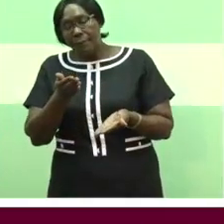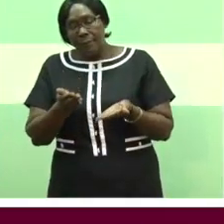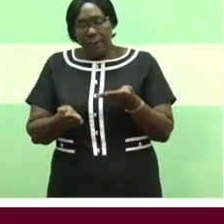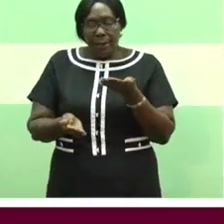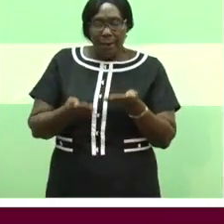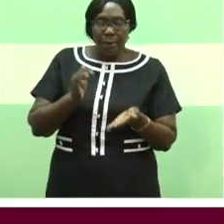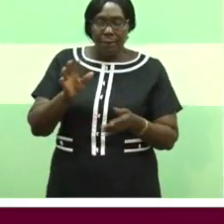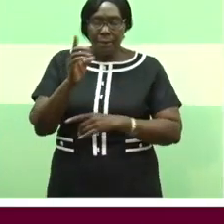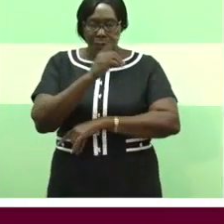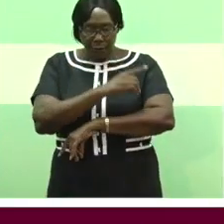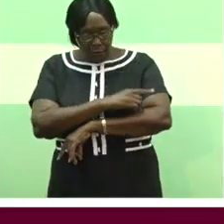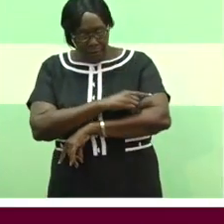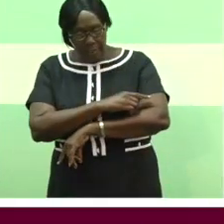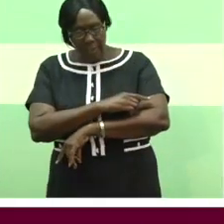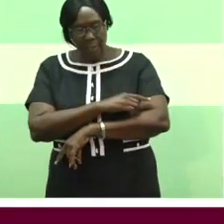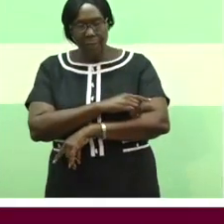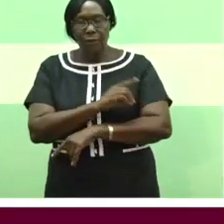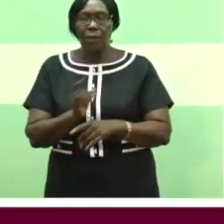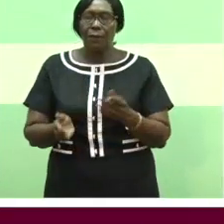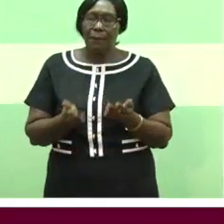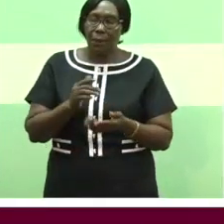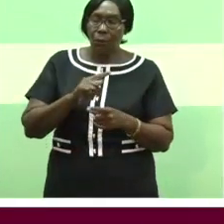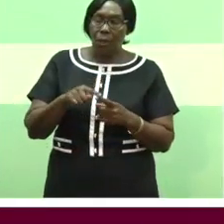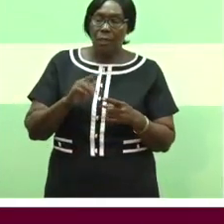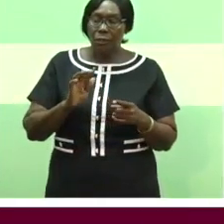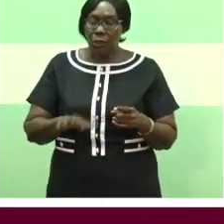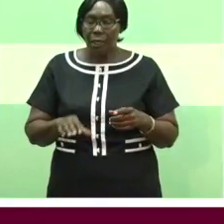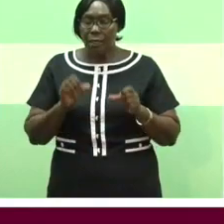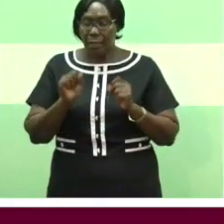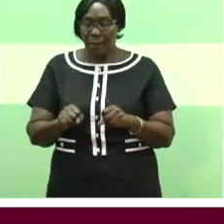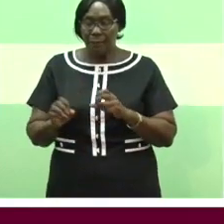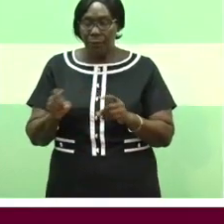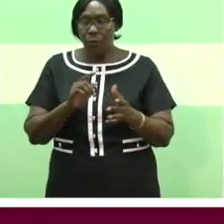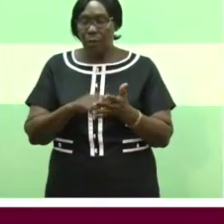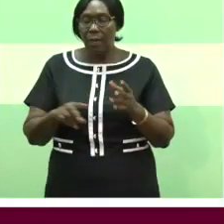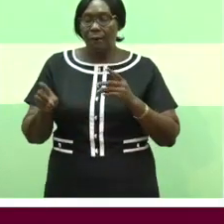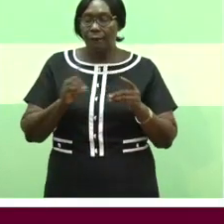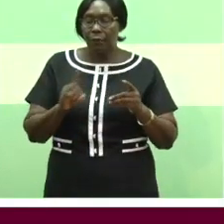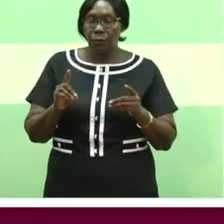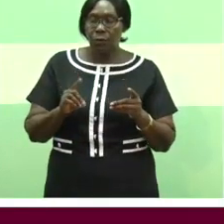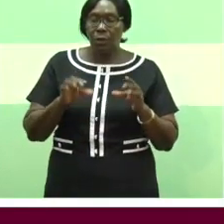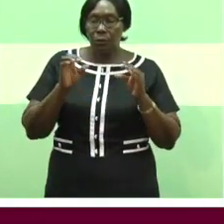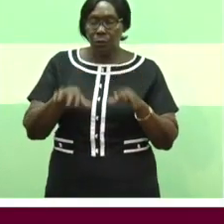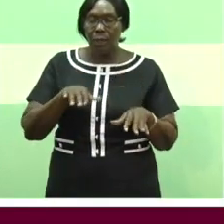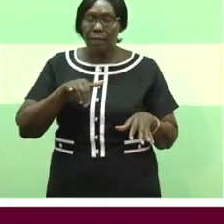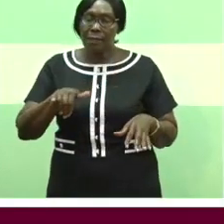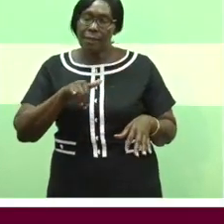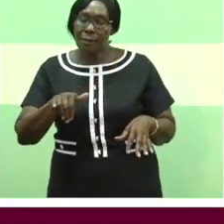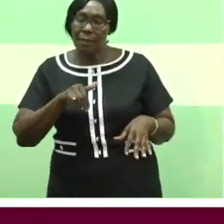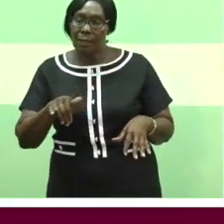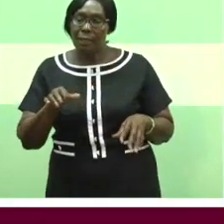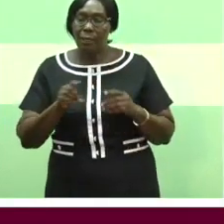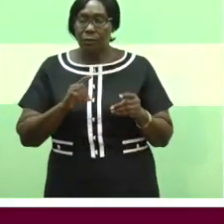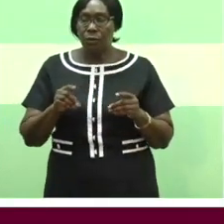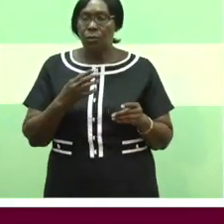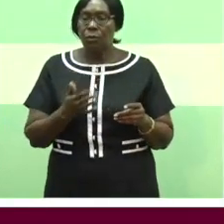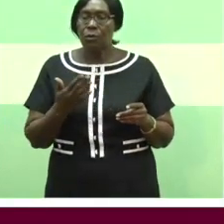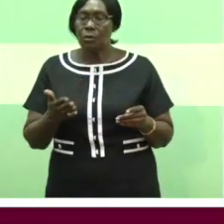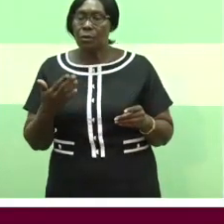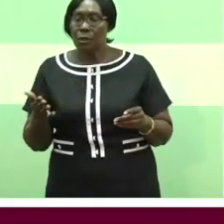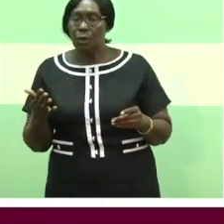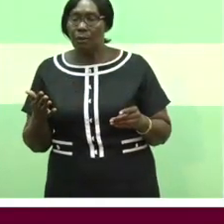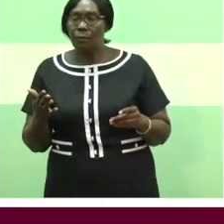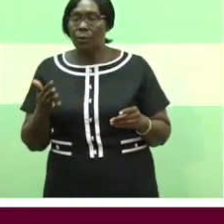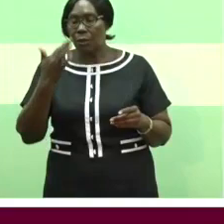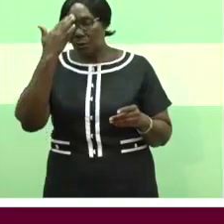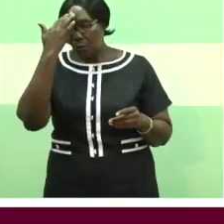So it gives you that balance when your child is able to do what they have to do and you can still do something